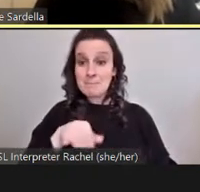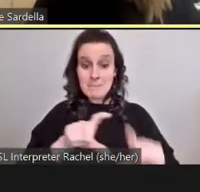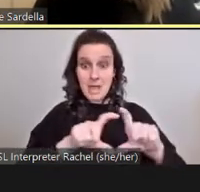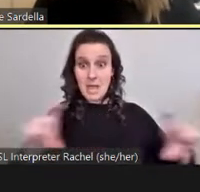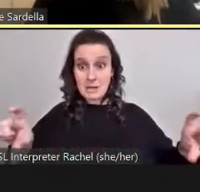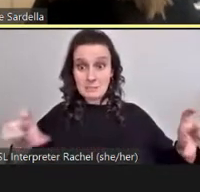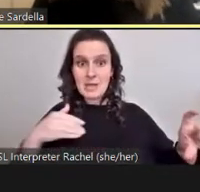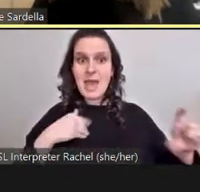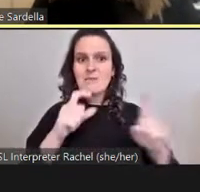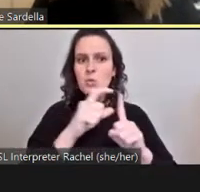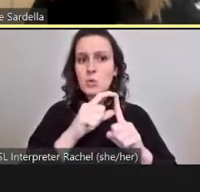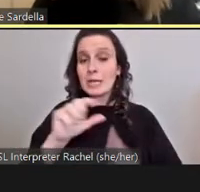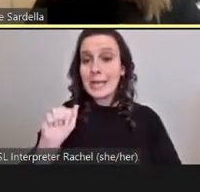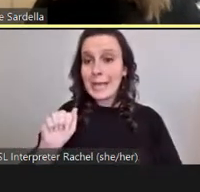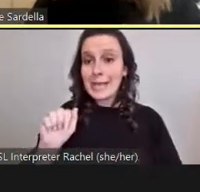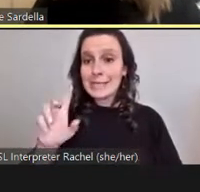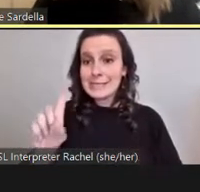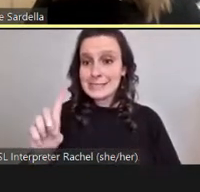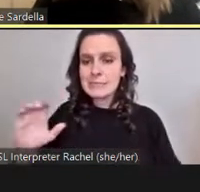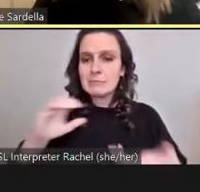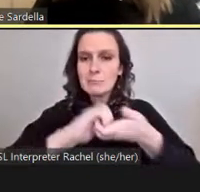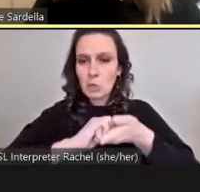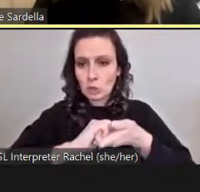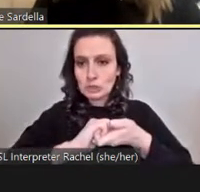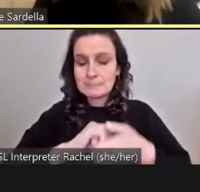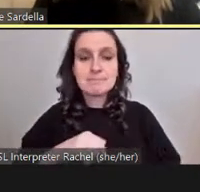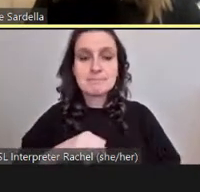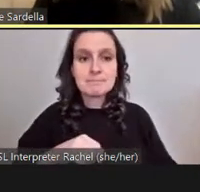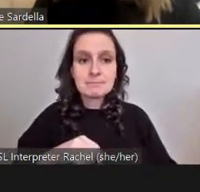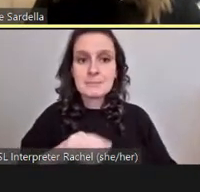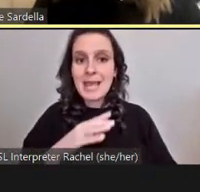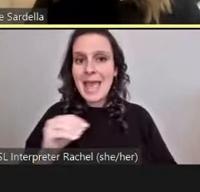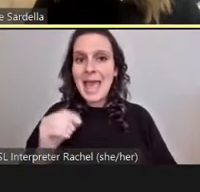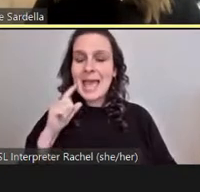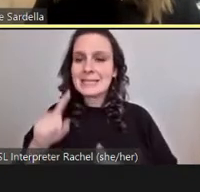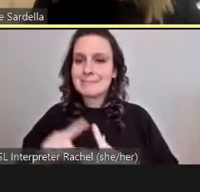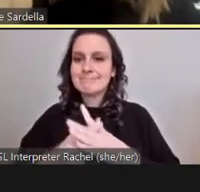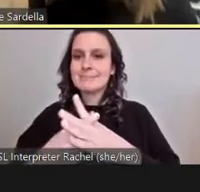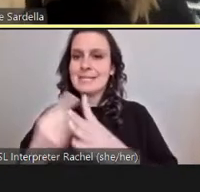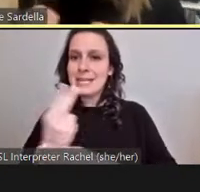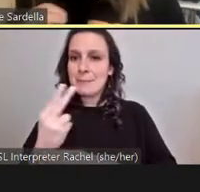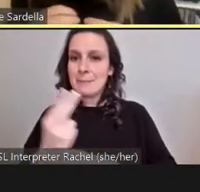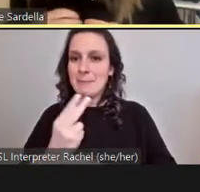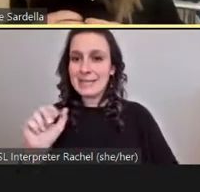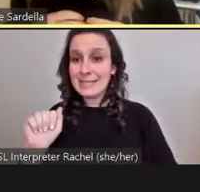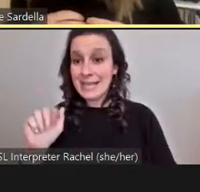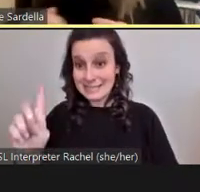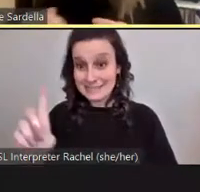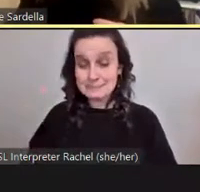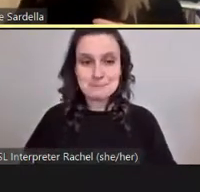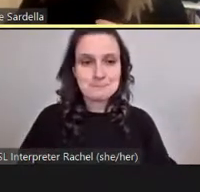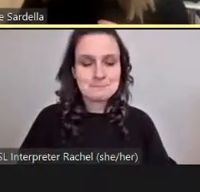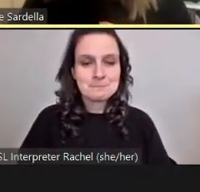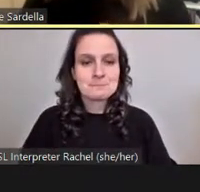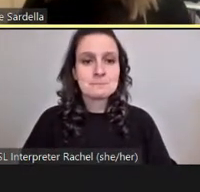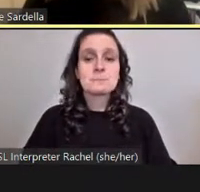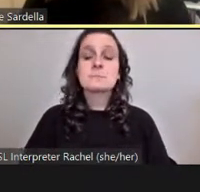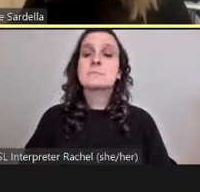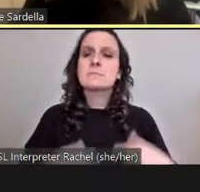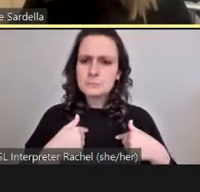words AD partnerships and implementing AD. So, as I